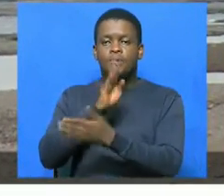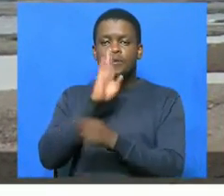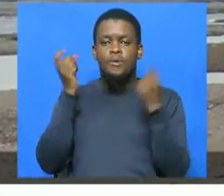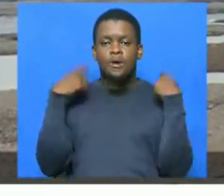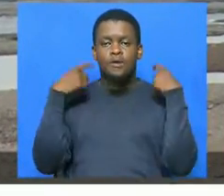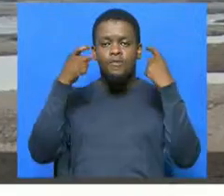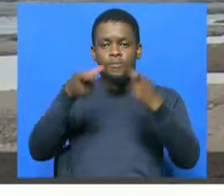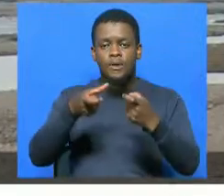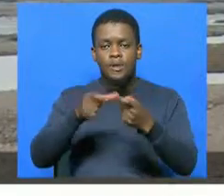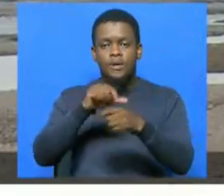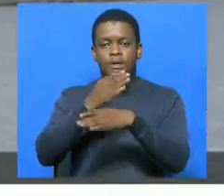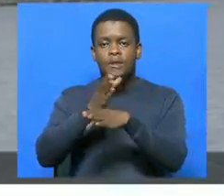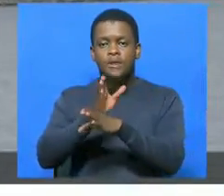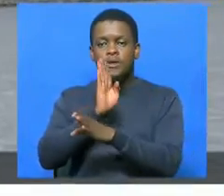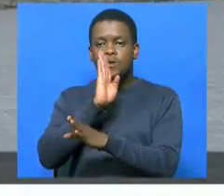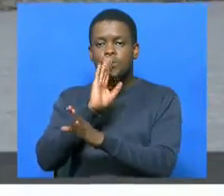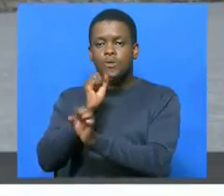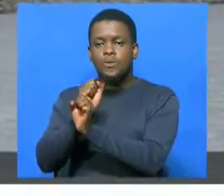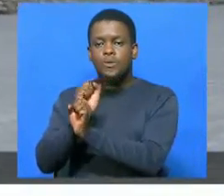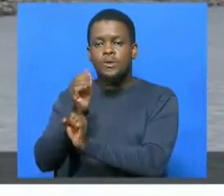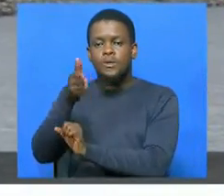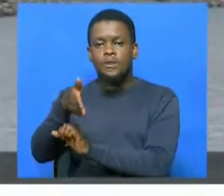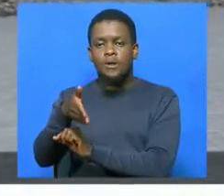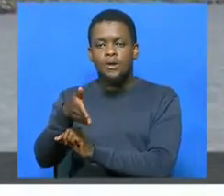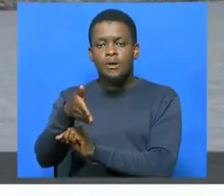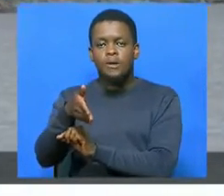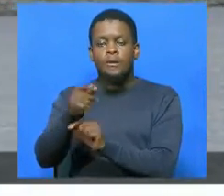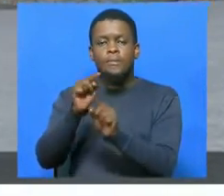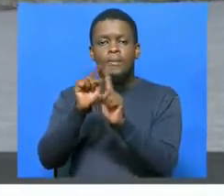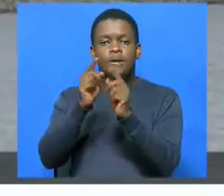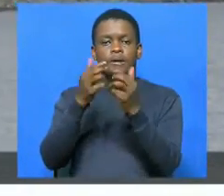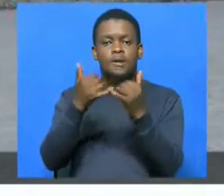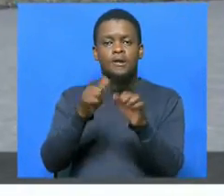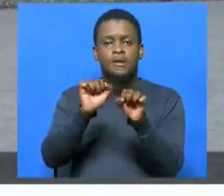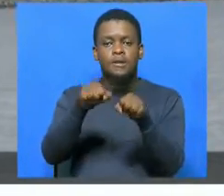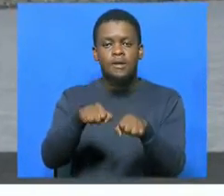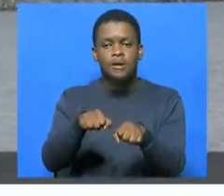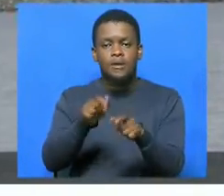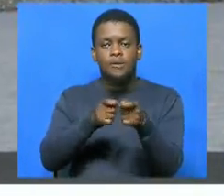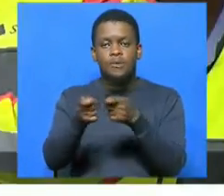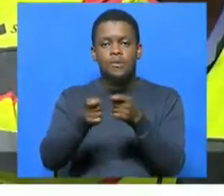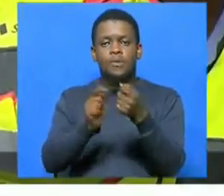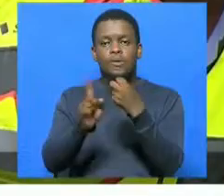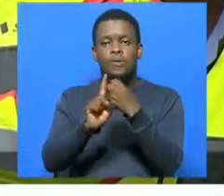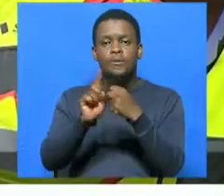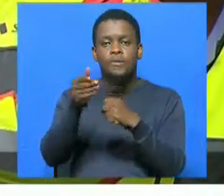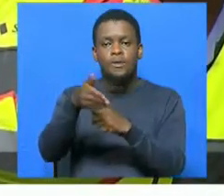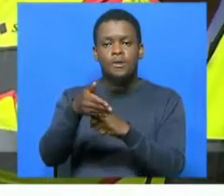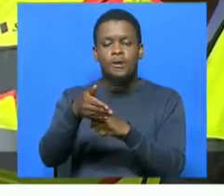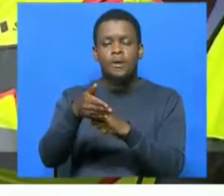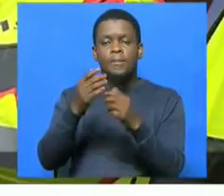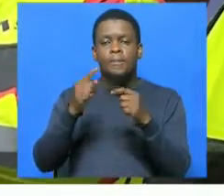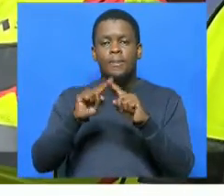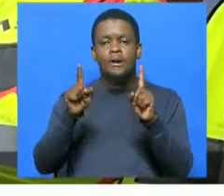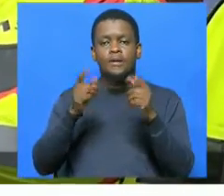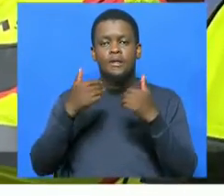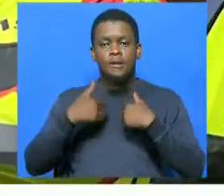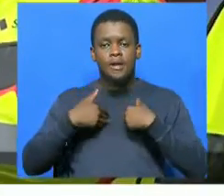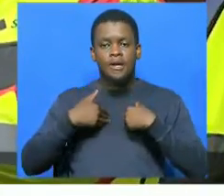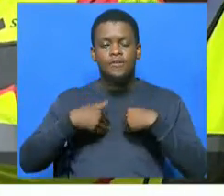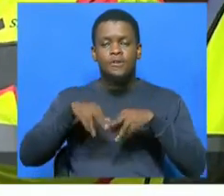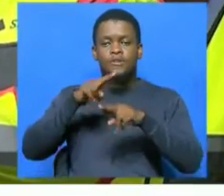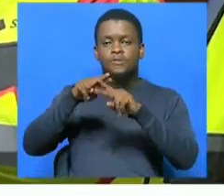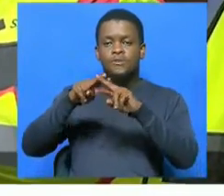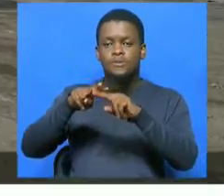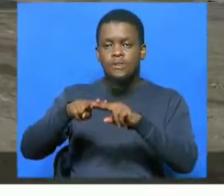new jobs into reality using the large amounts of brine and soda ash found in the Makgadikgadi pans.